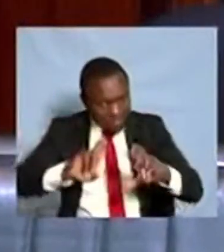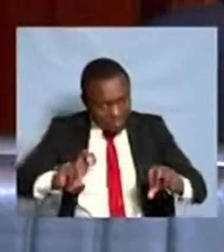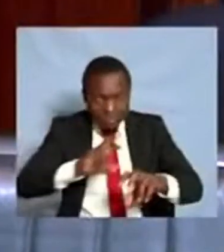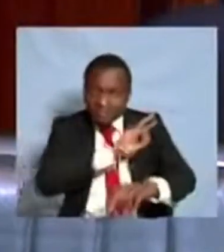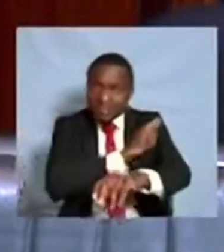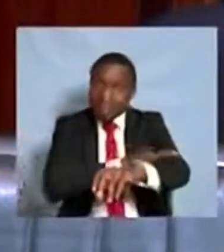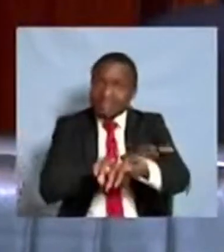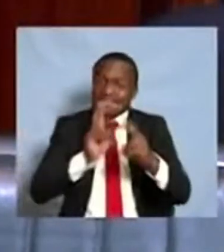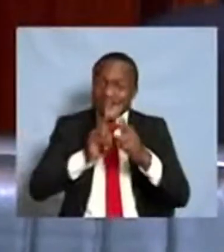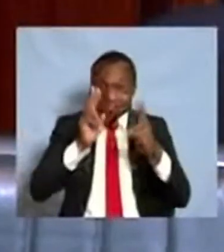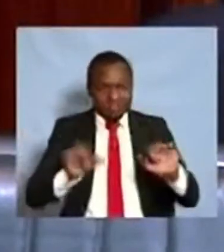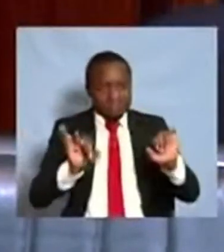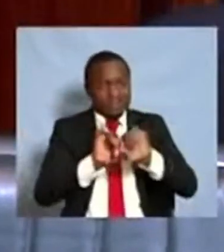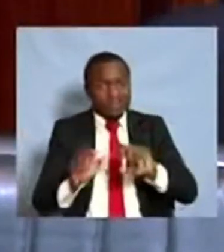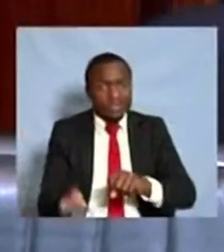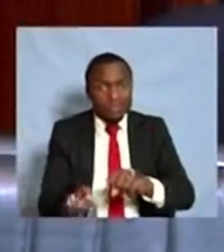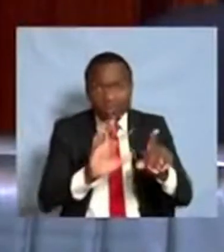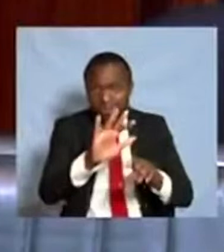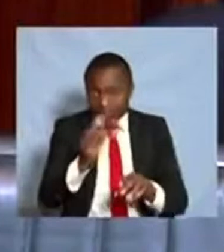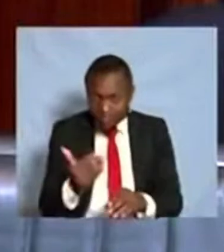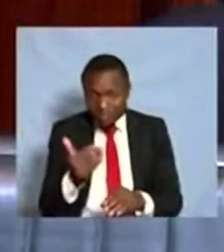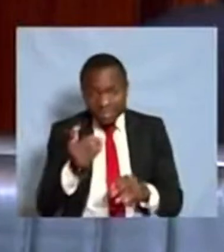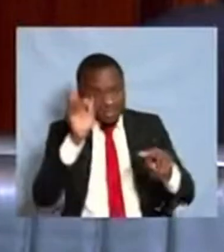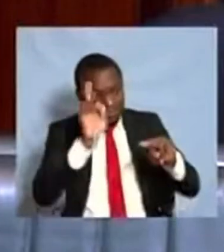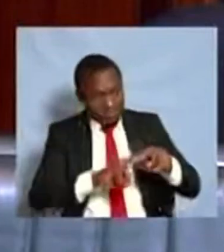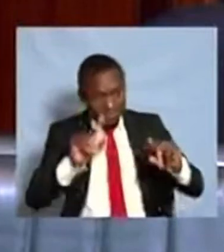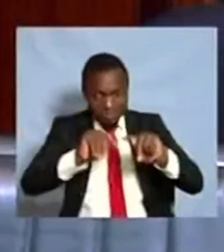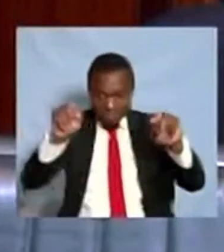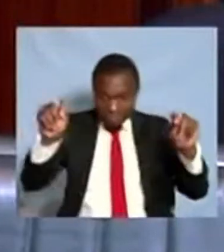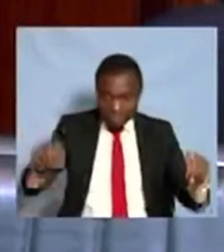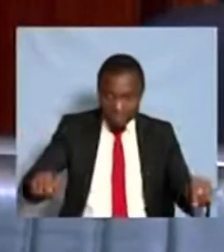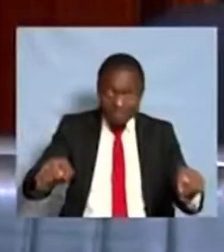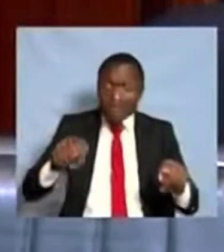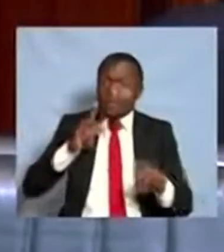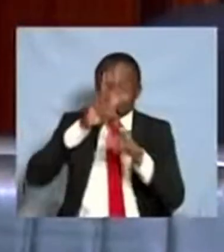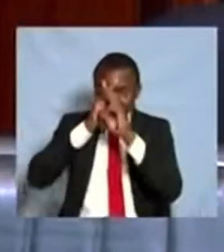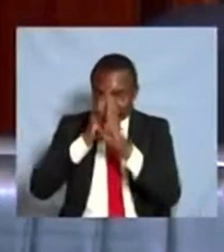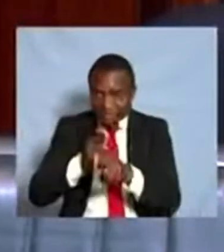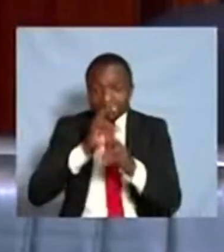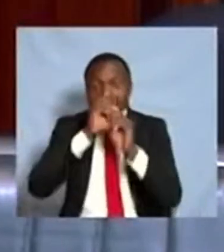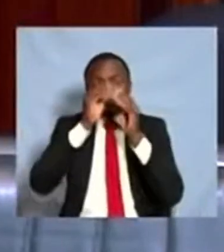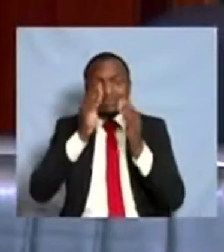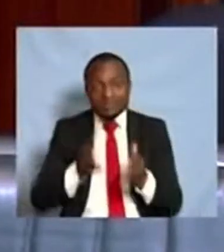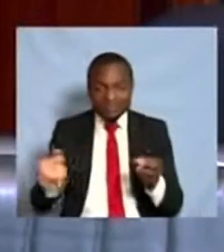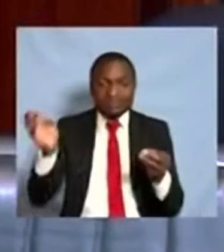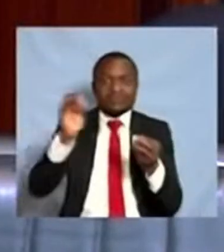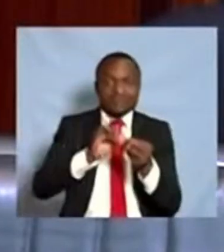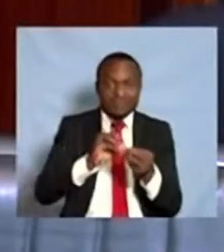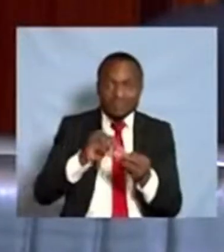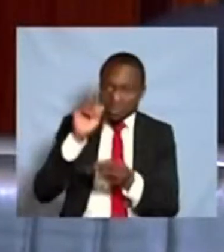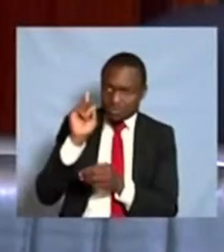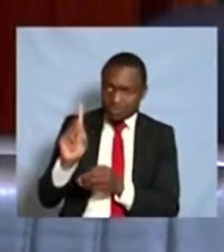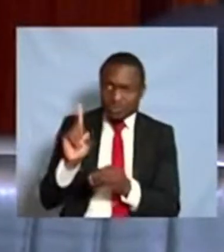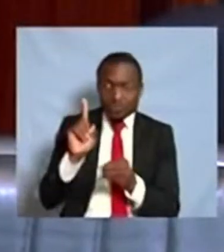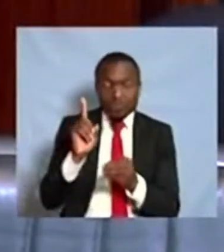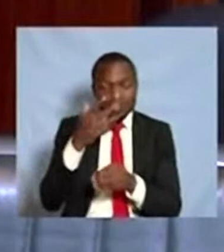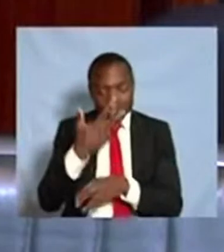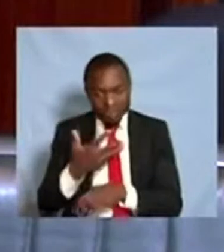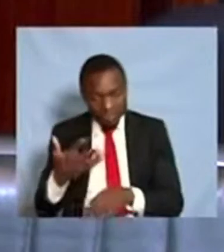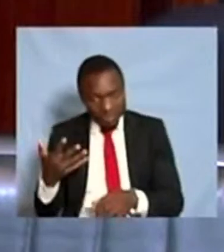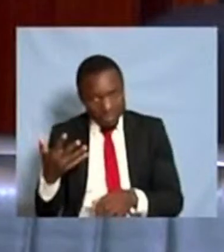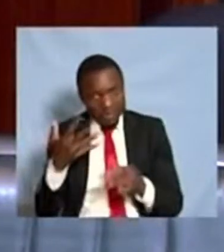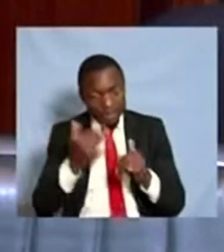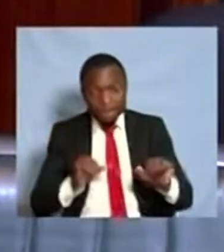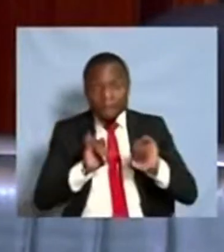I think it's important that we go back to the drawing board, Mr. Speaker. Mr. Speaker, I'll also add one of the important things that the President